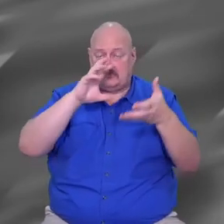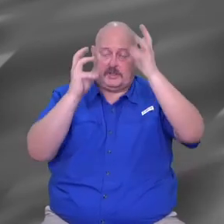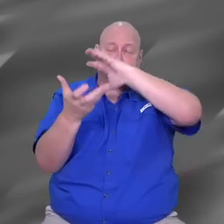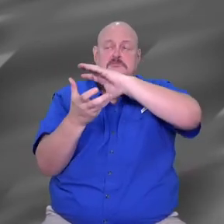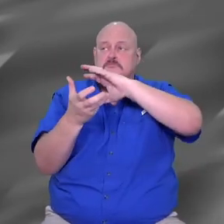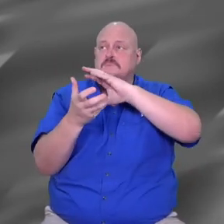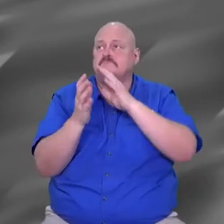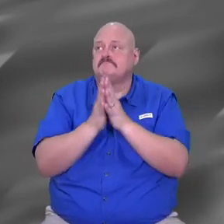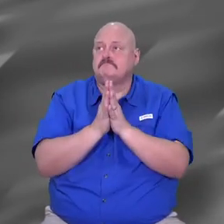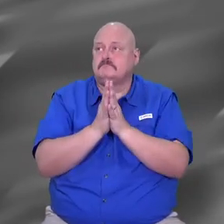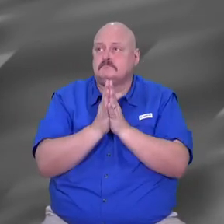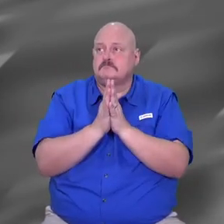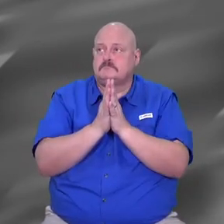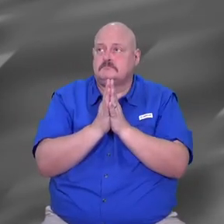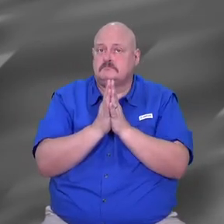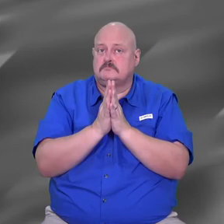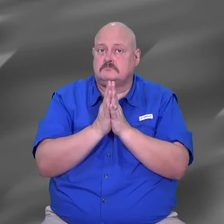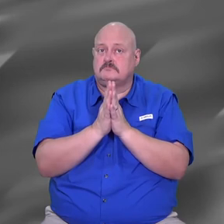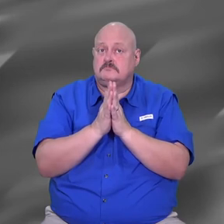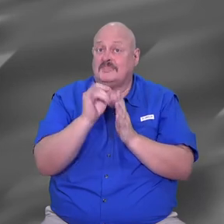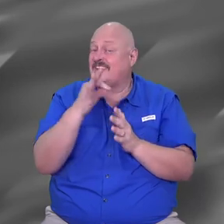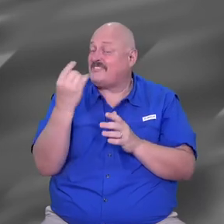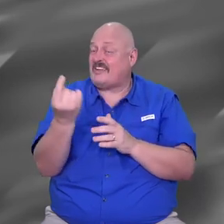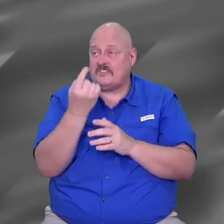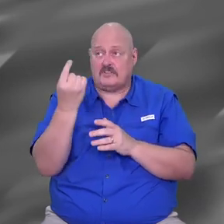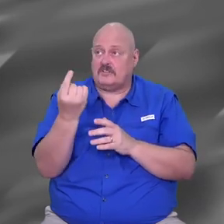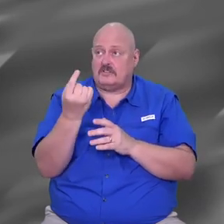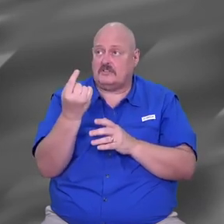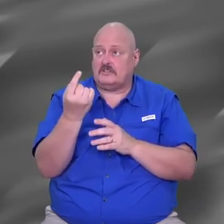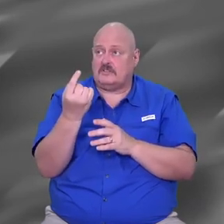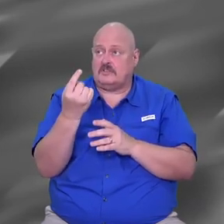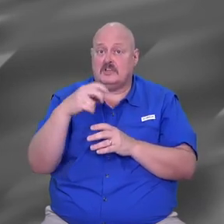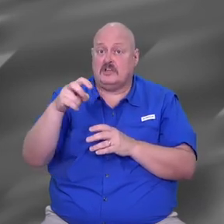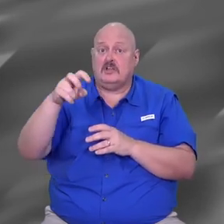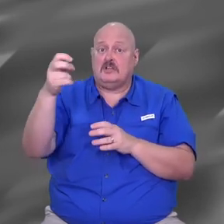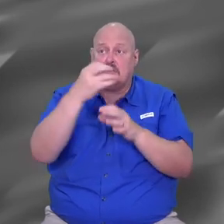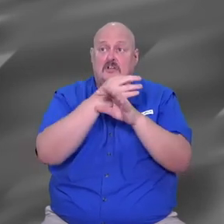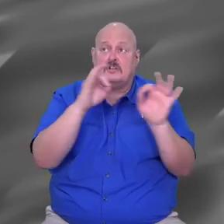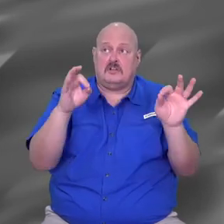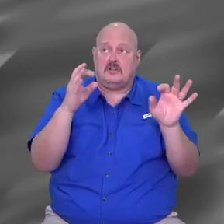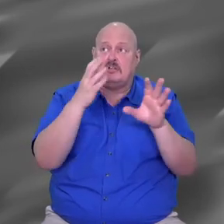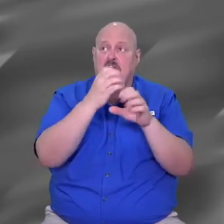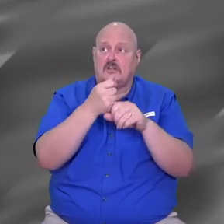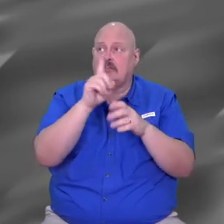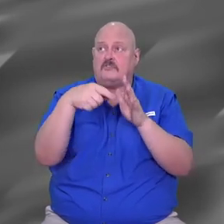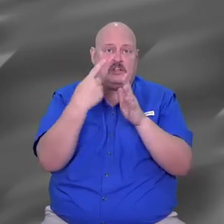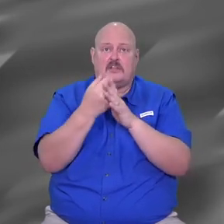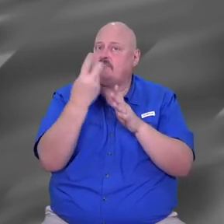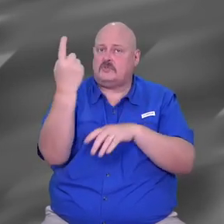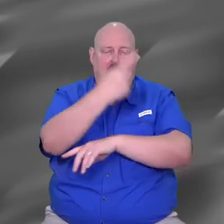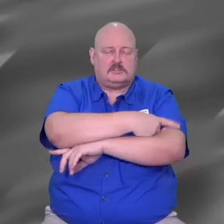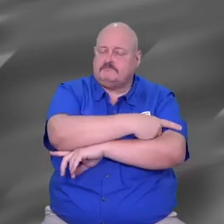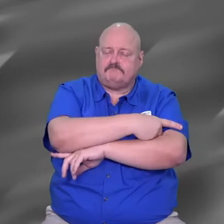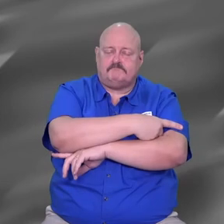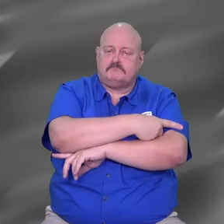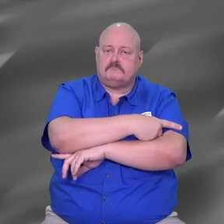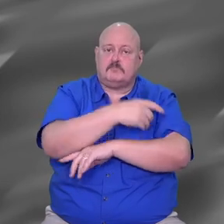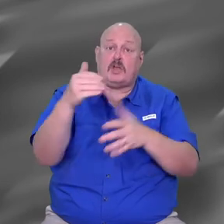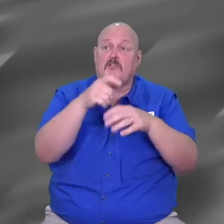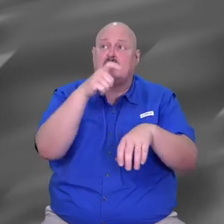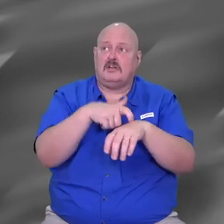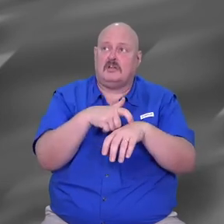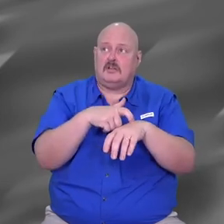that we're in. Rarely, if ever, is the journey to freedom take a few hours or a few days. Oftentimes,